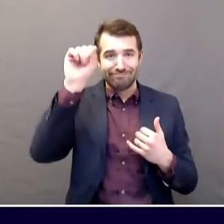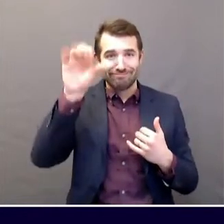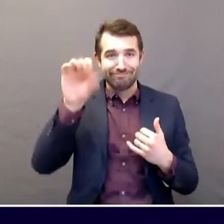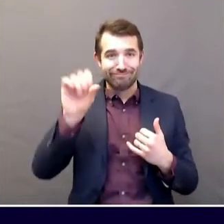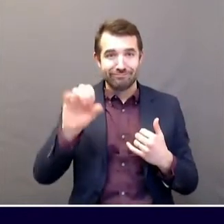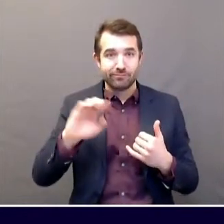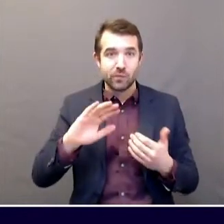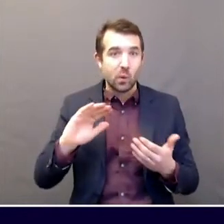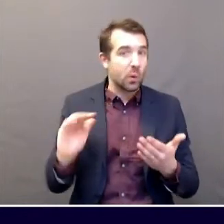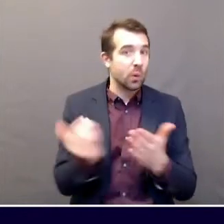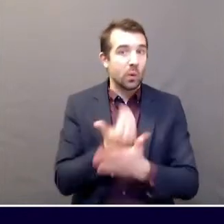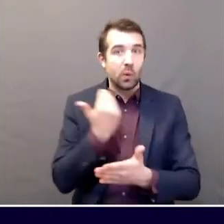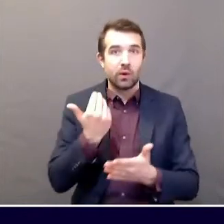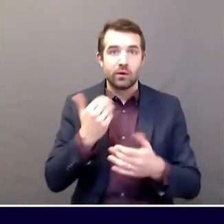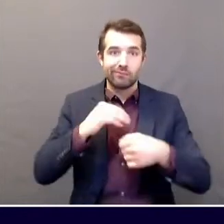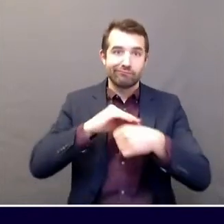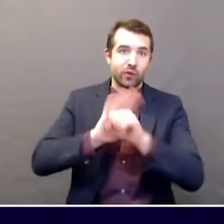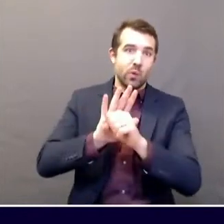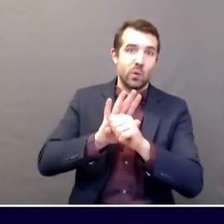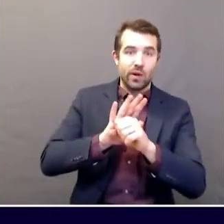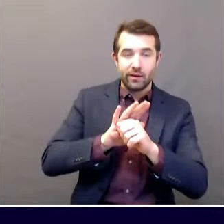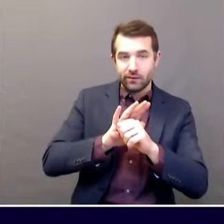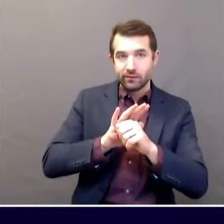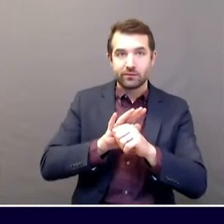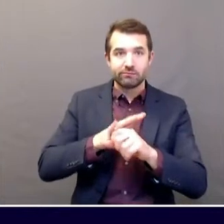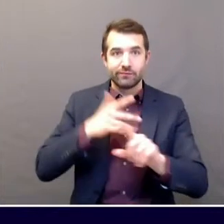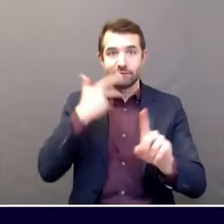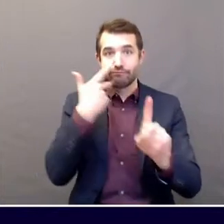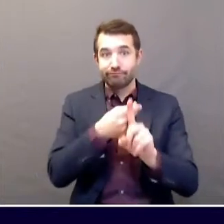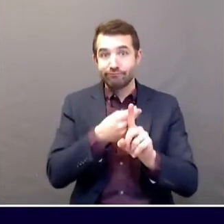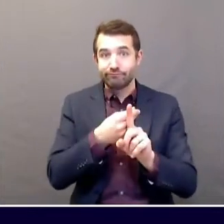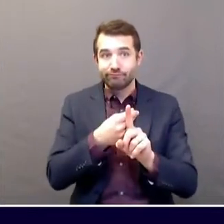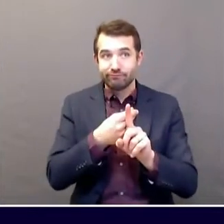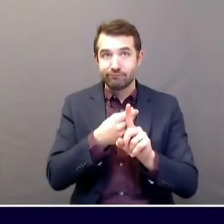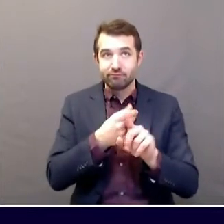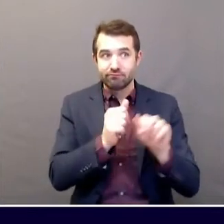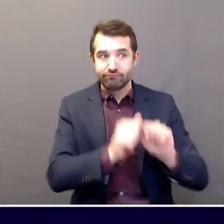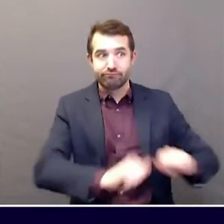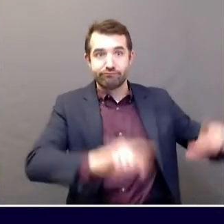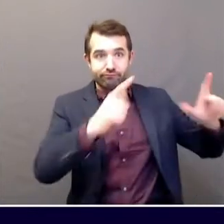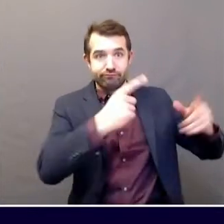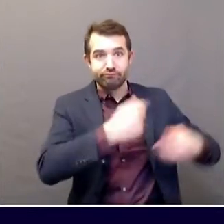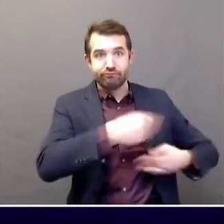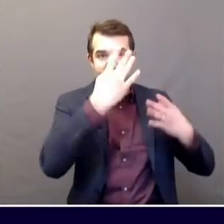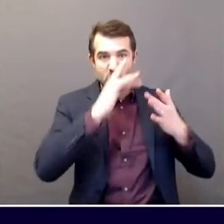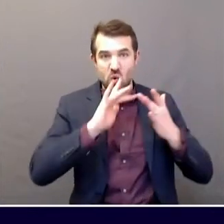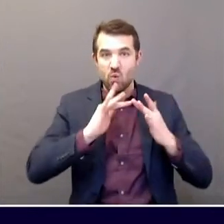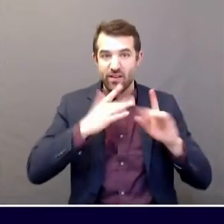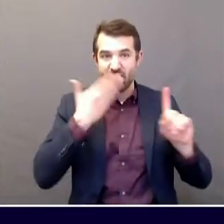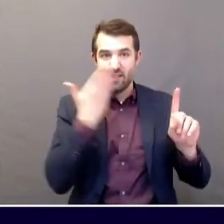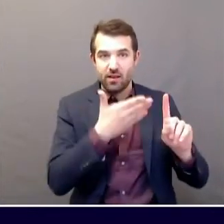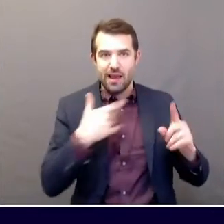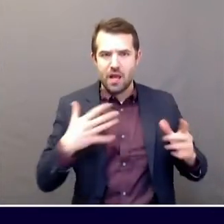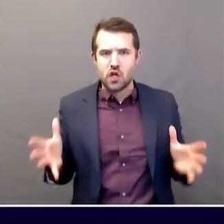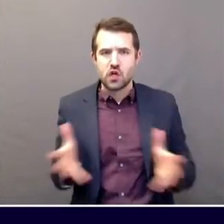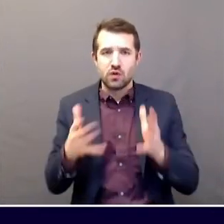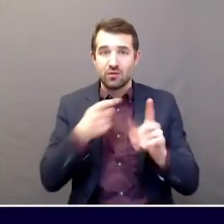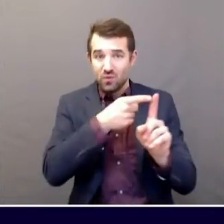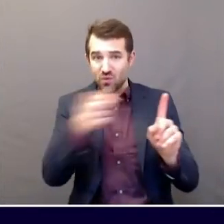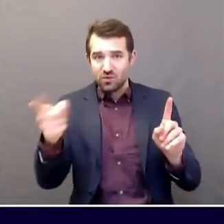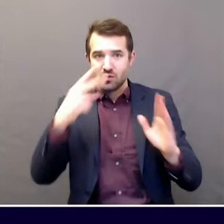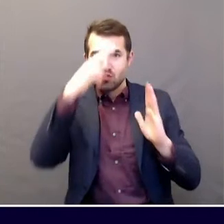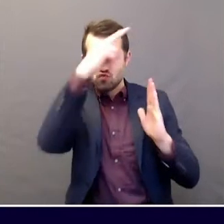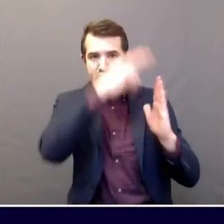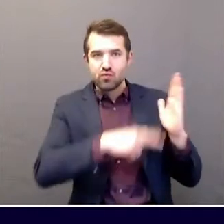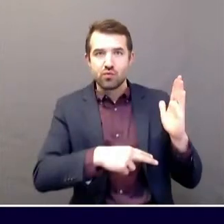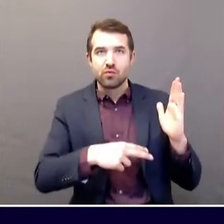vaccine and vaccination dashboard that we just launched, but I did so, and I urged everyone to take a look at it, but I did all of that without actually telling you how